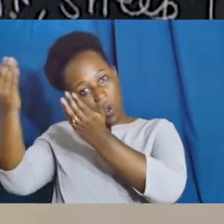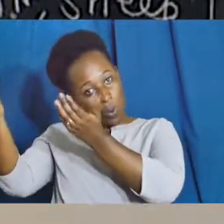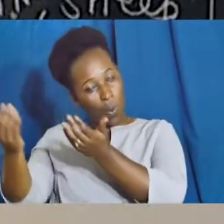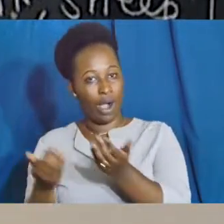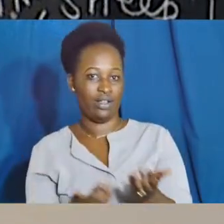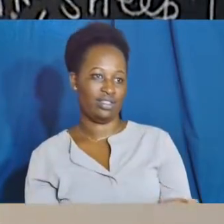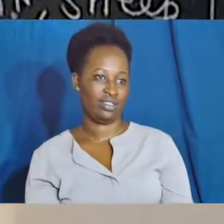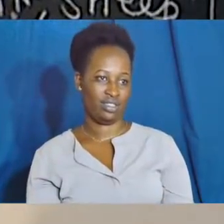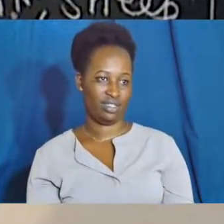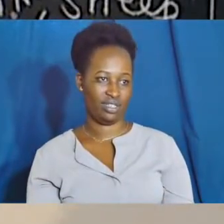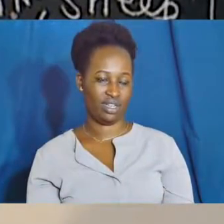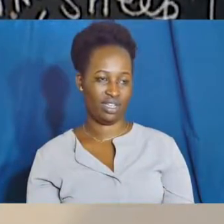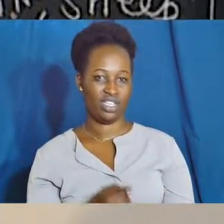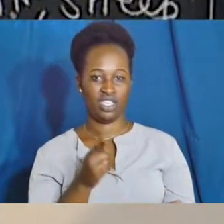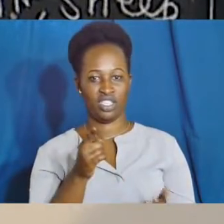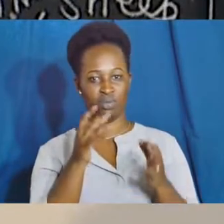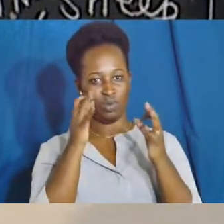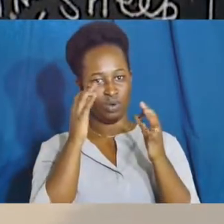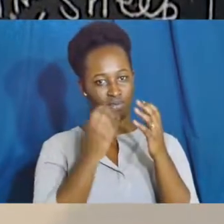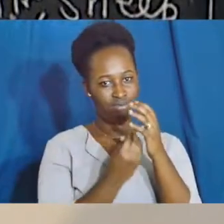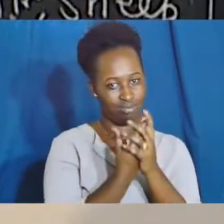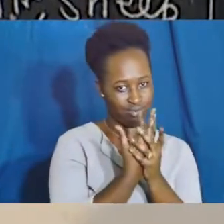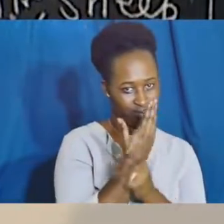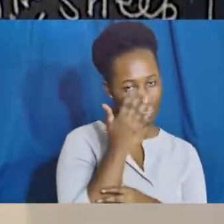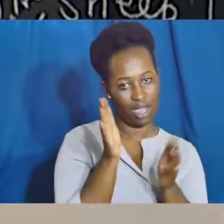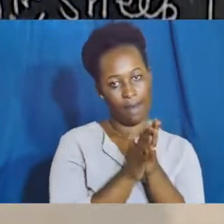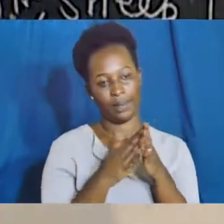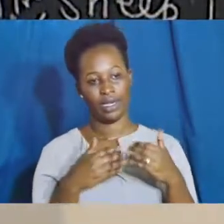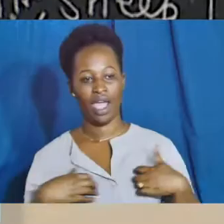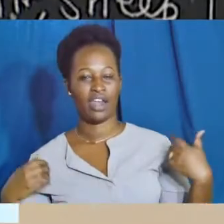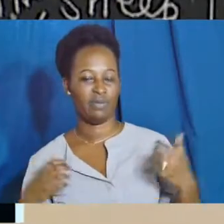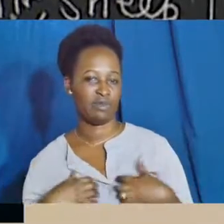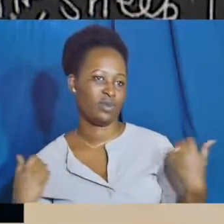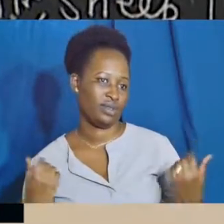accommodate those plants and animals.